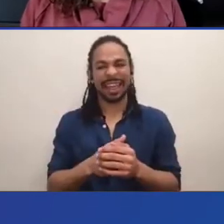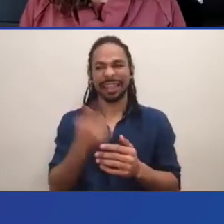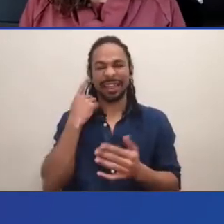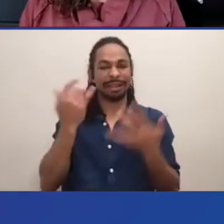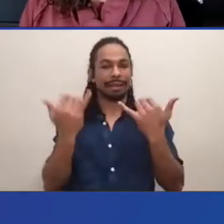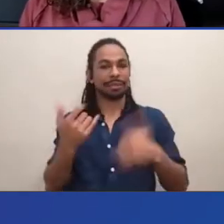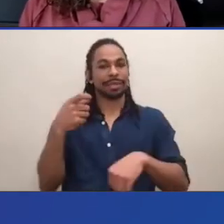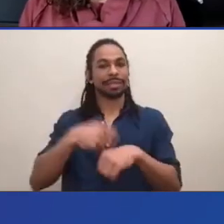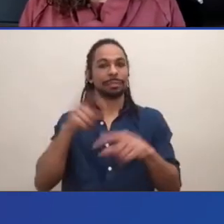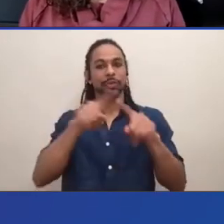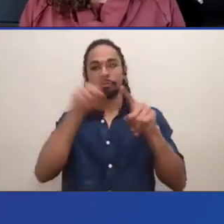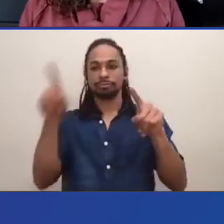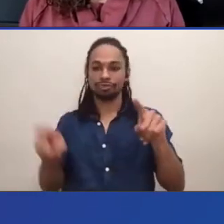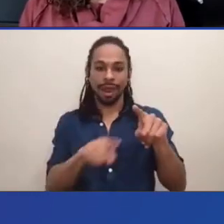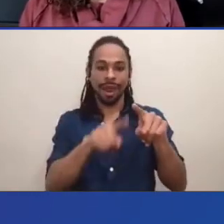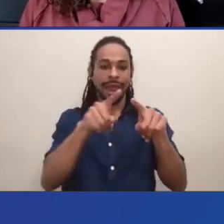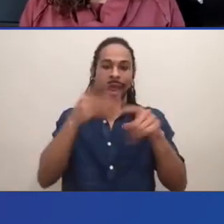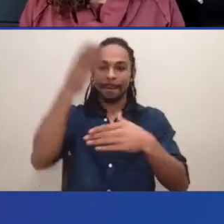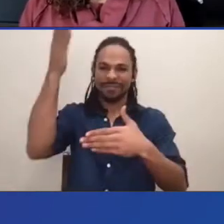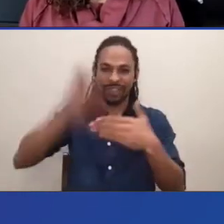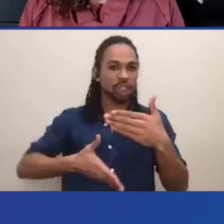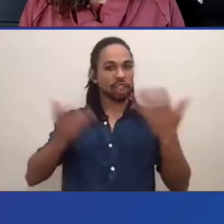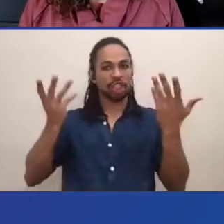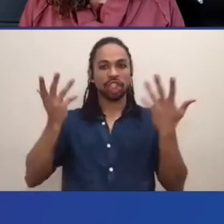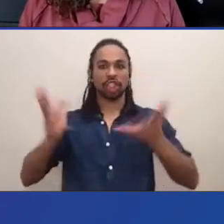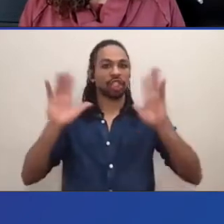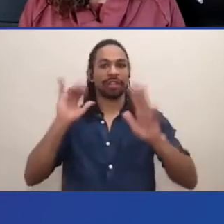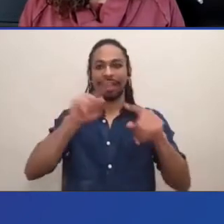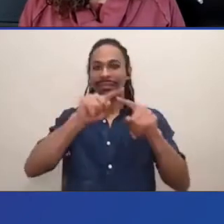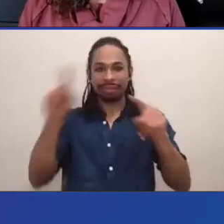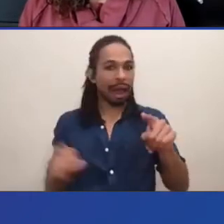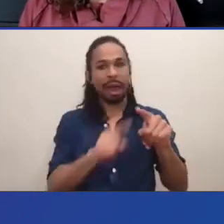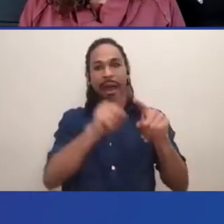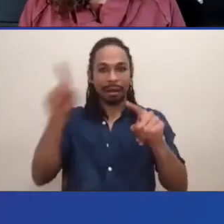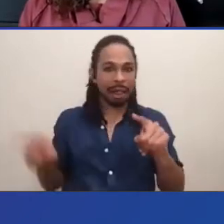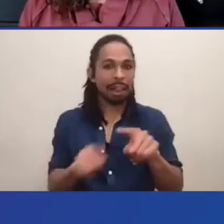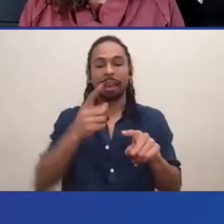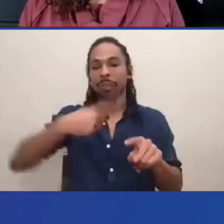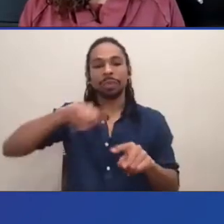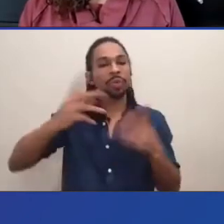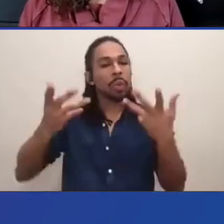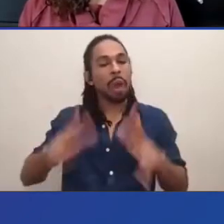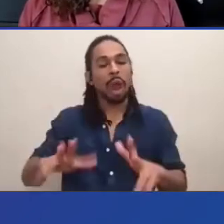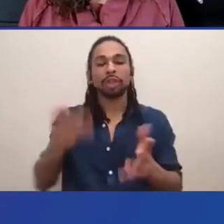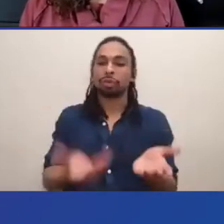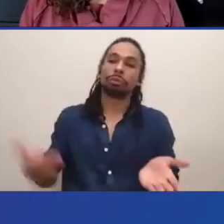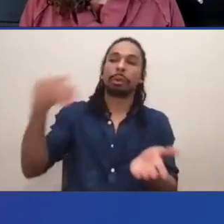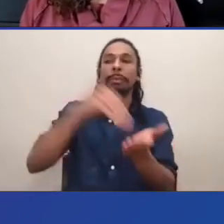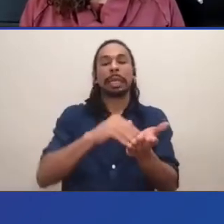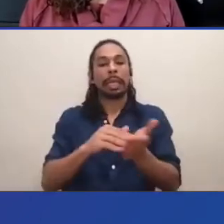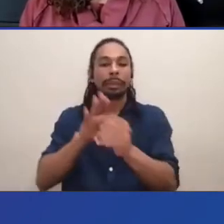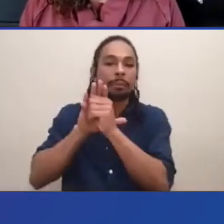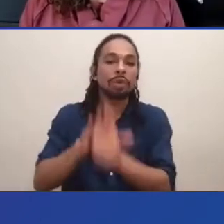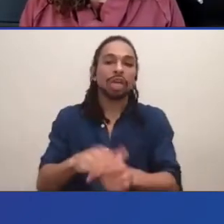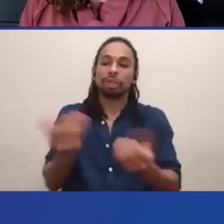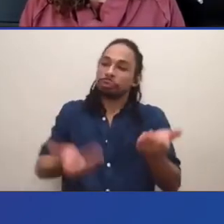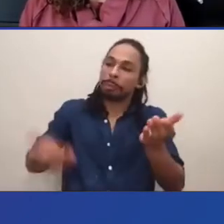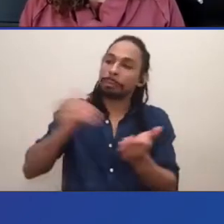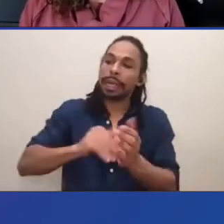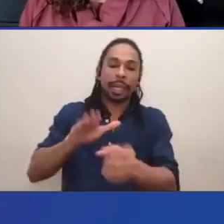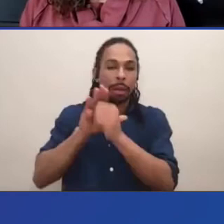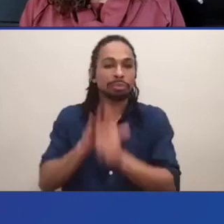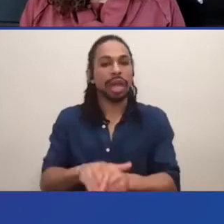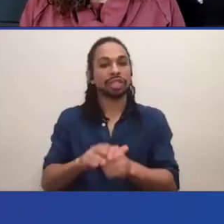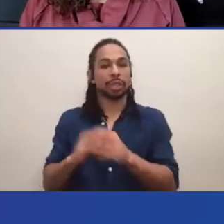the cycle. We don't want to be a rerun of the oppression that other people have done,